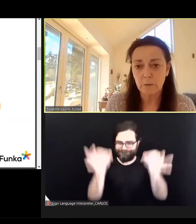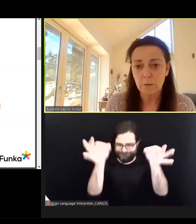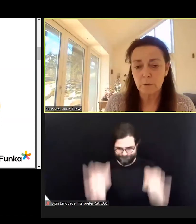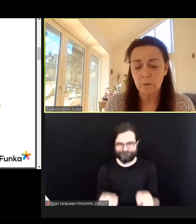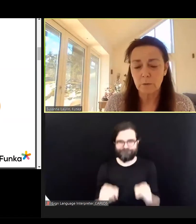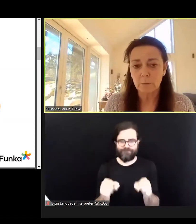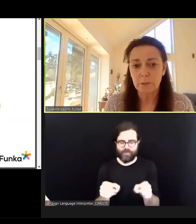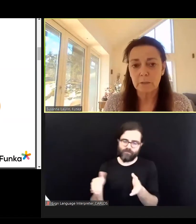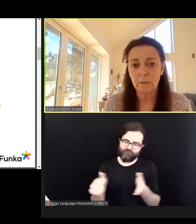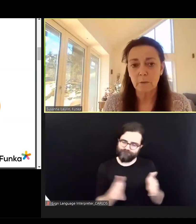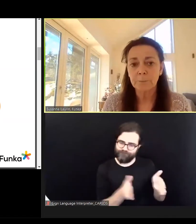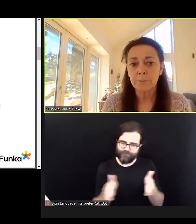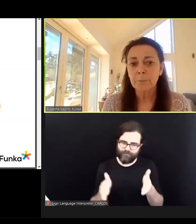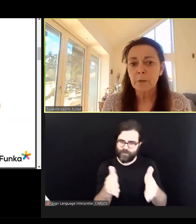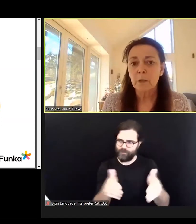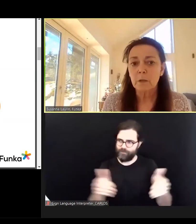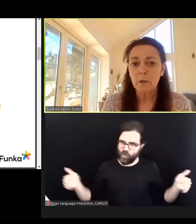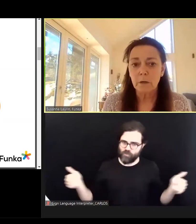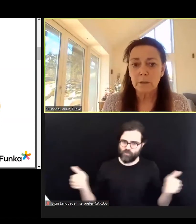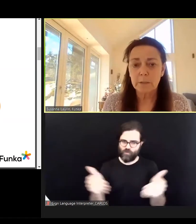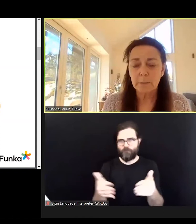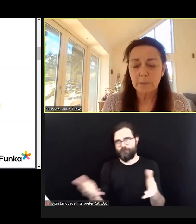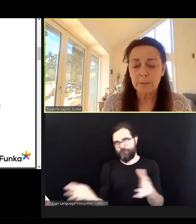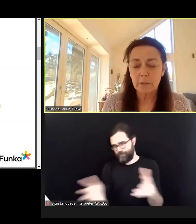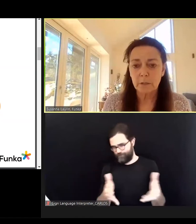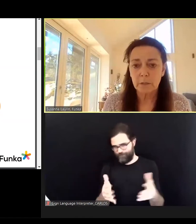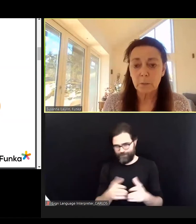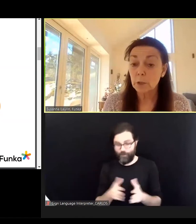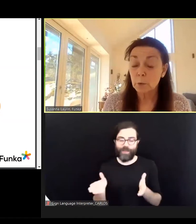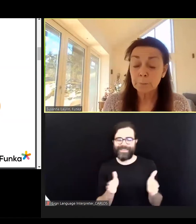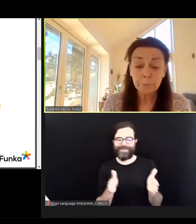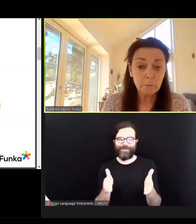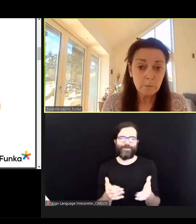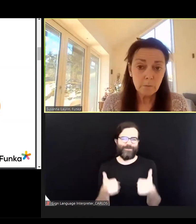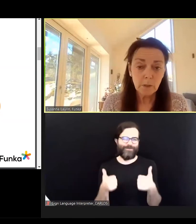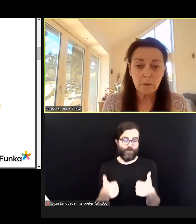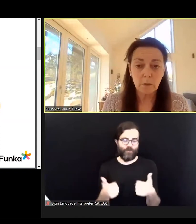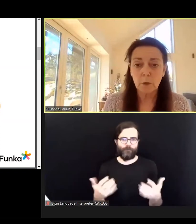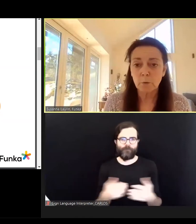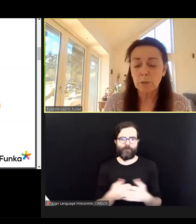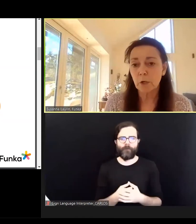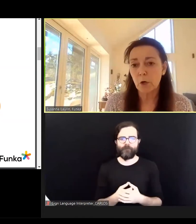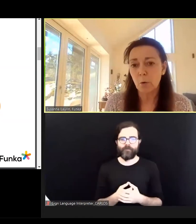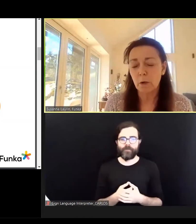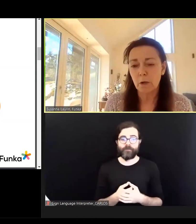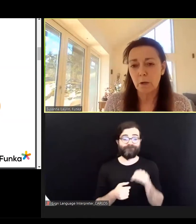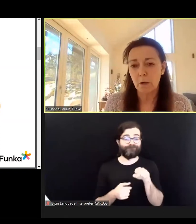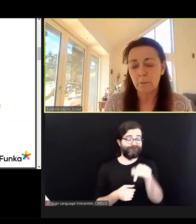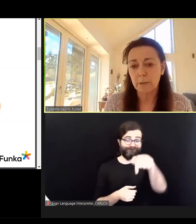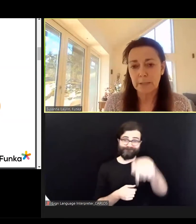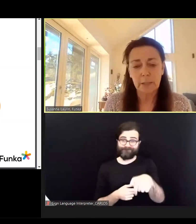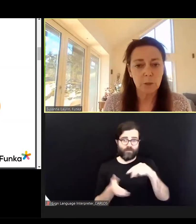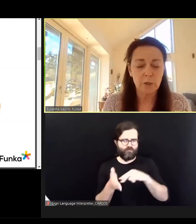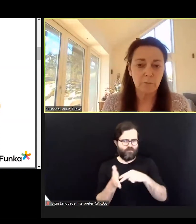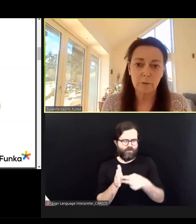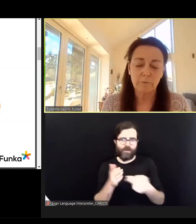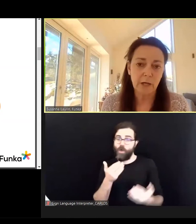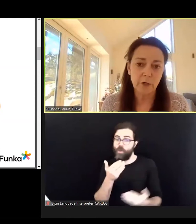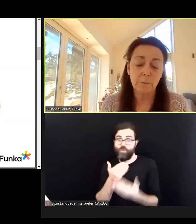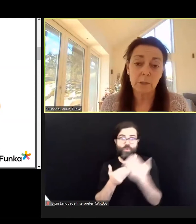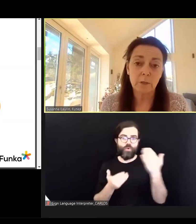difficult, but if we look at the overall view, the digital accessibility in the EU is based always on the UN